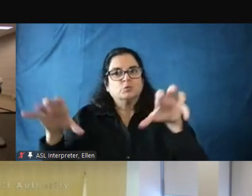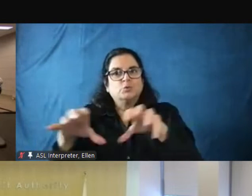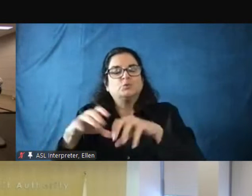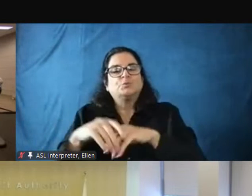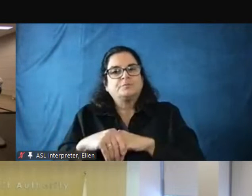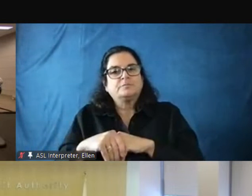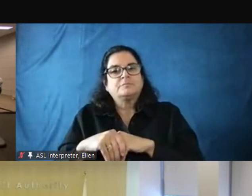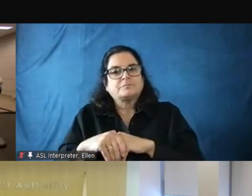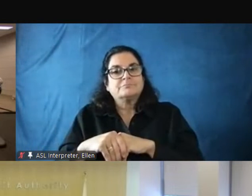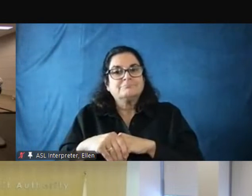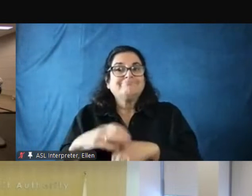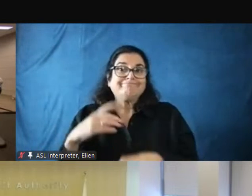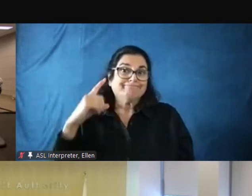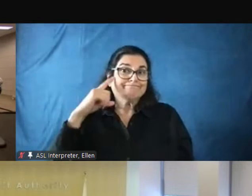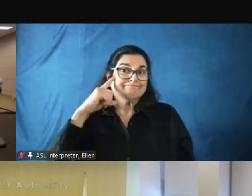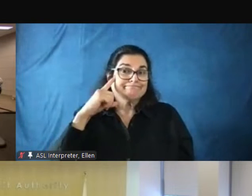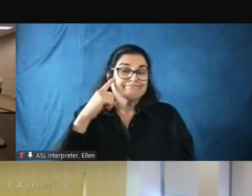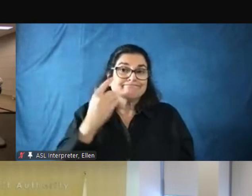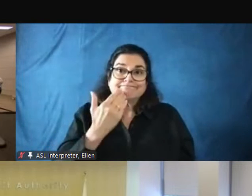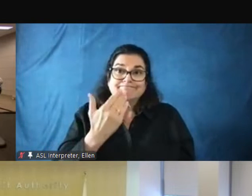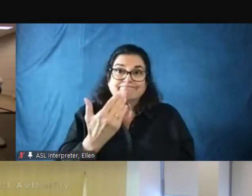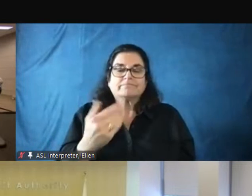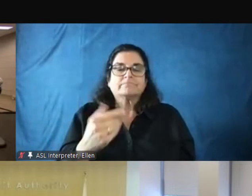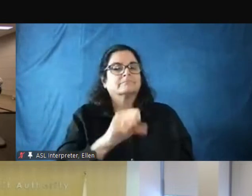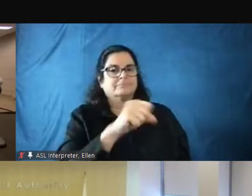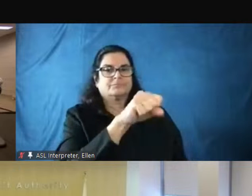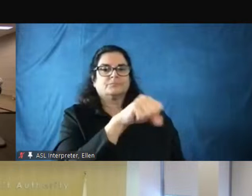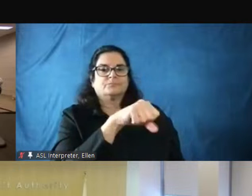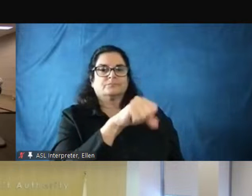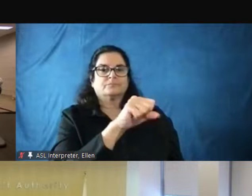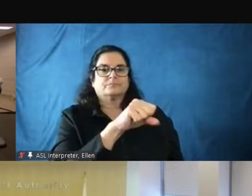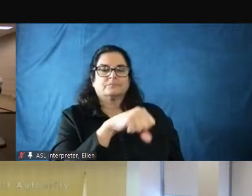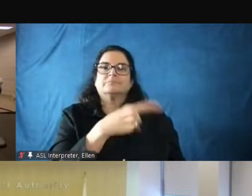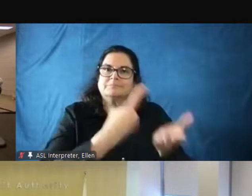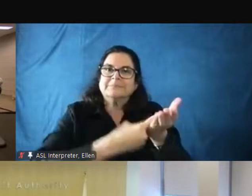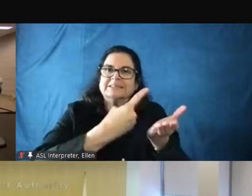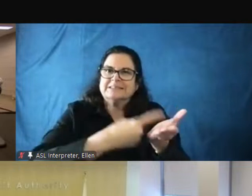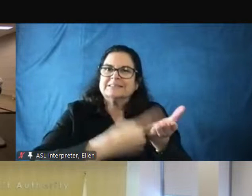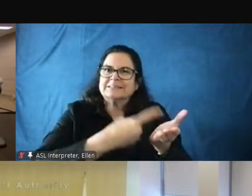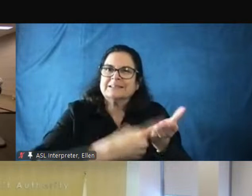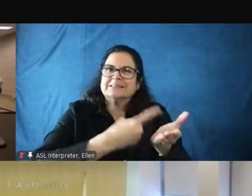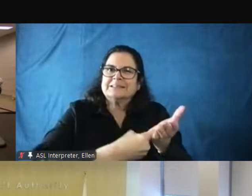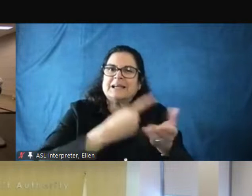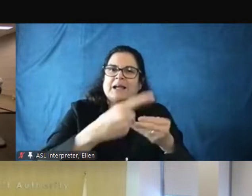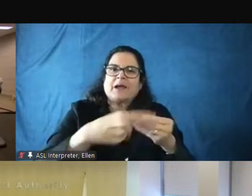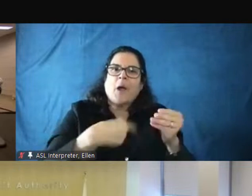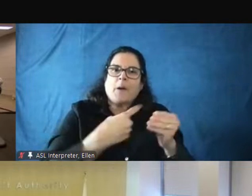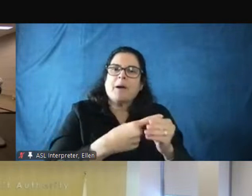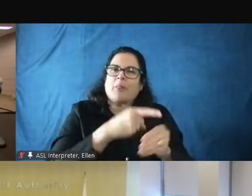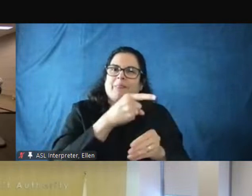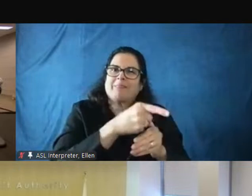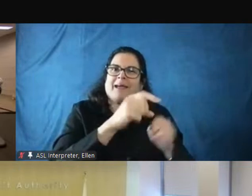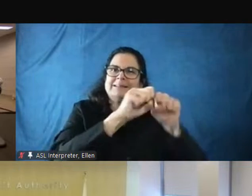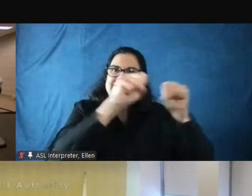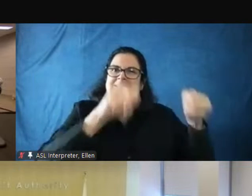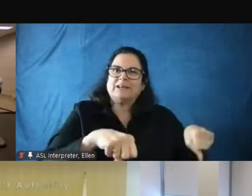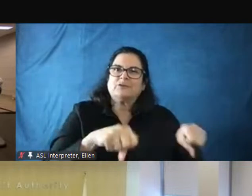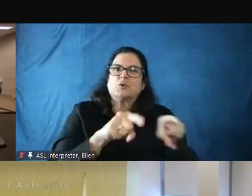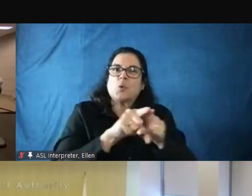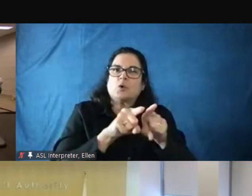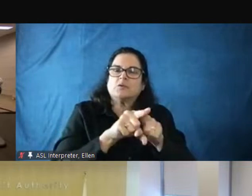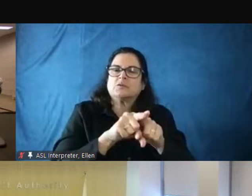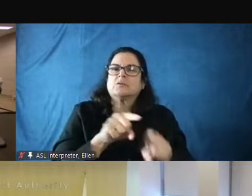be great. There's been a lot of conversation around the space around the station. There's a courtyard directly adjacent. Chicago Department of